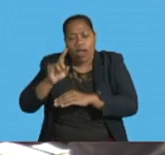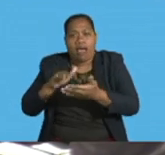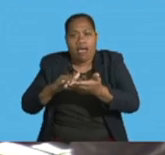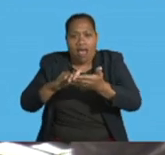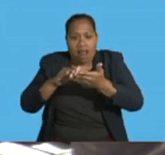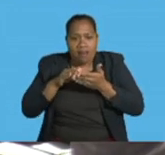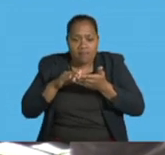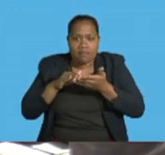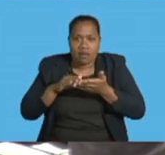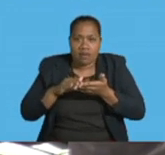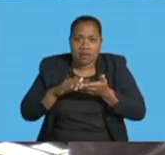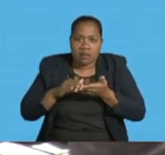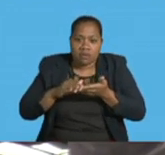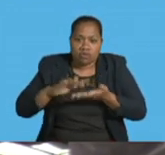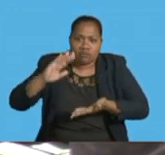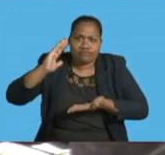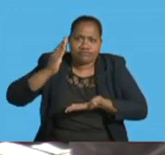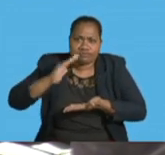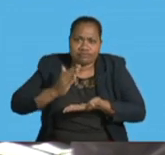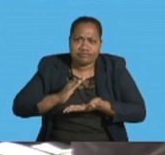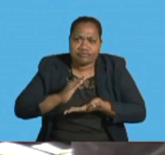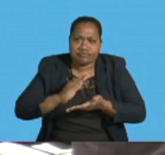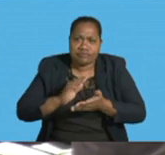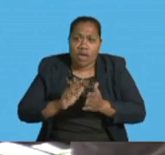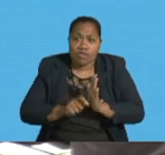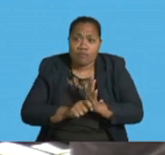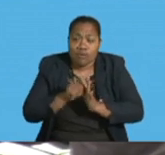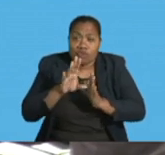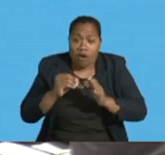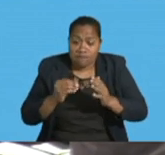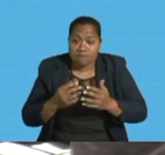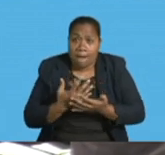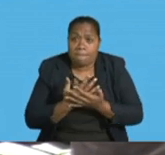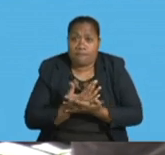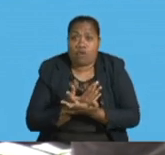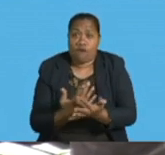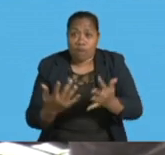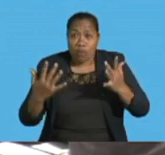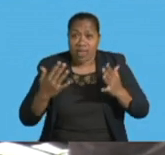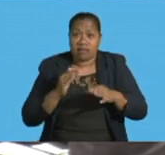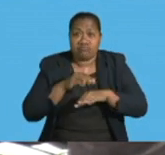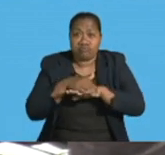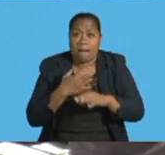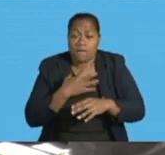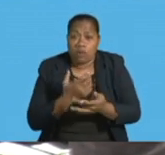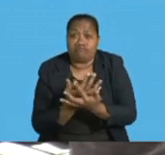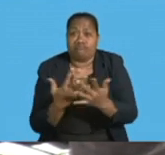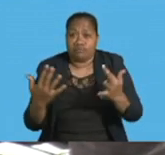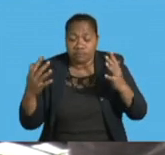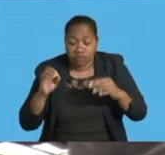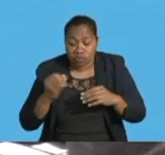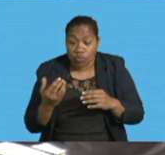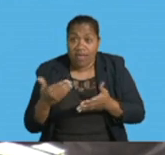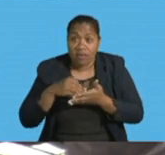the overutilization of coastal and mangrove wetland resources. In addition, at least 100 hectares of